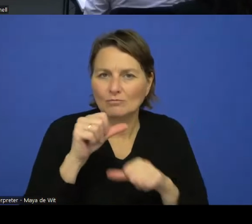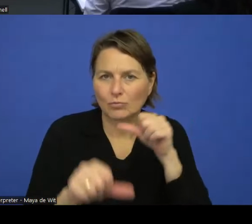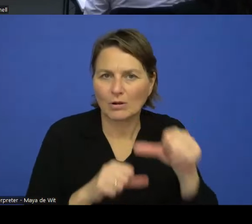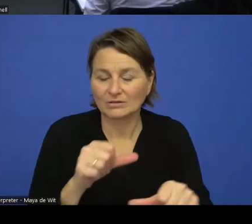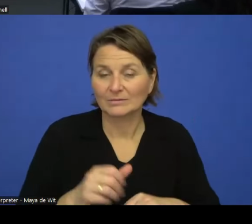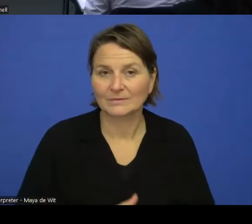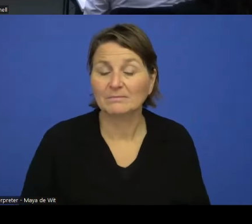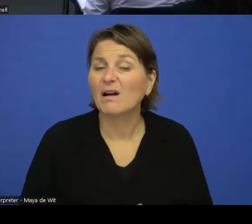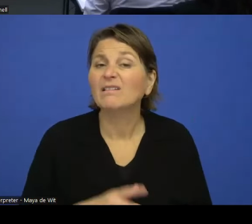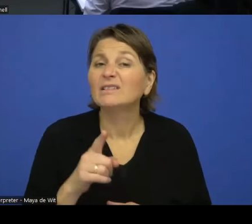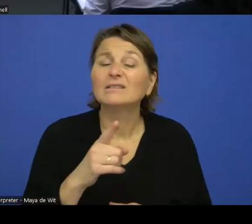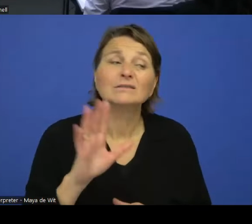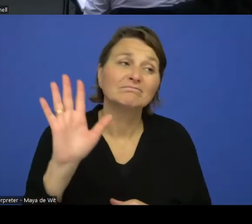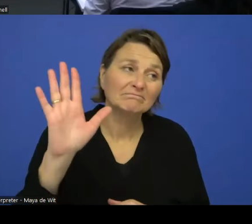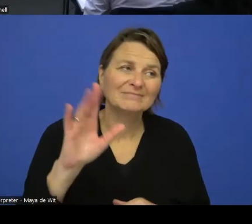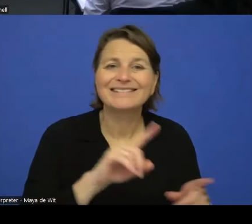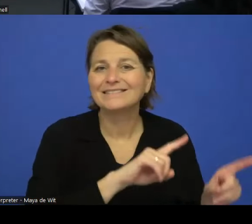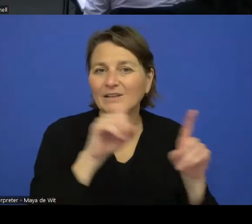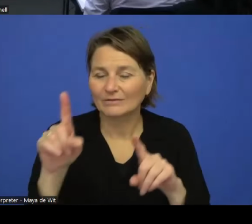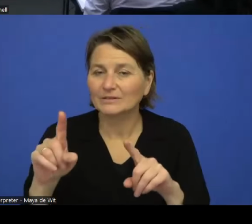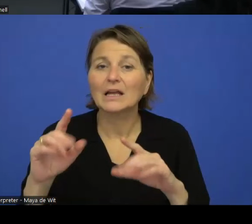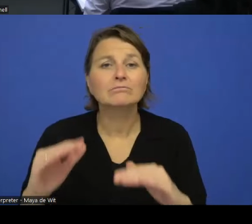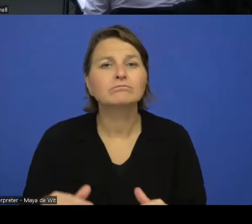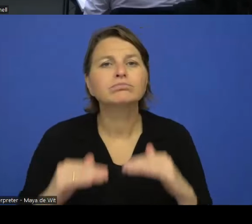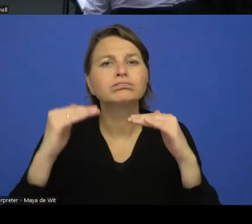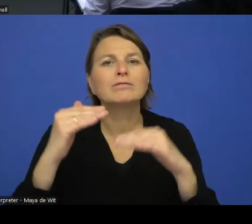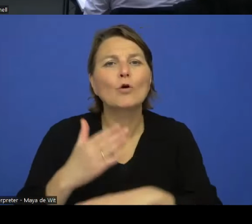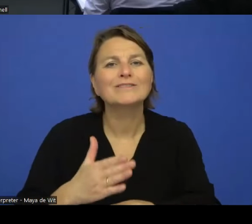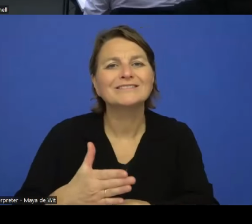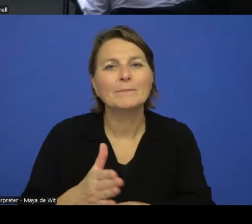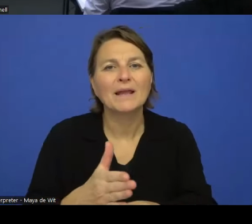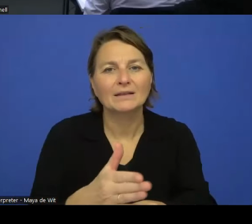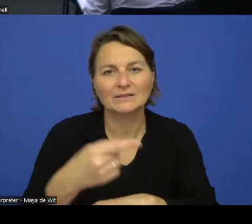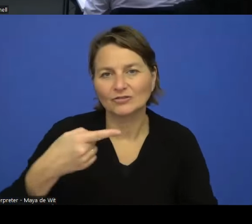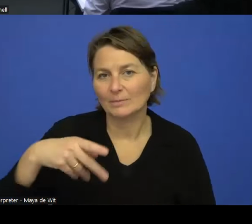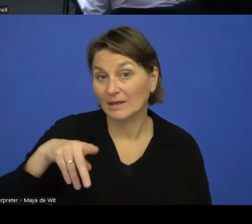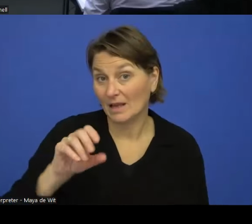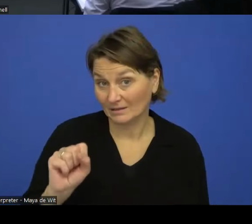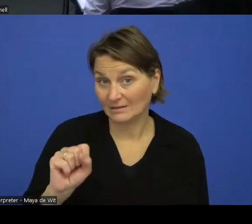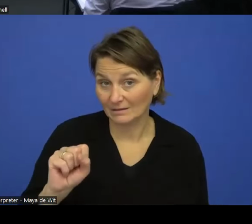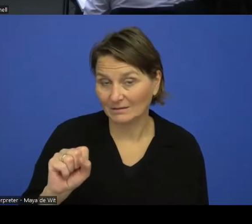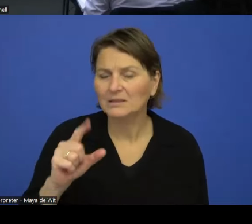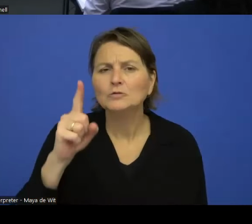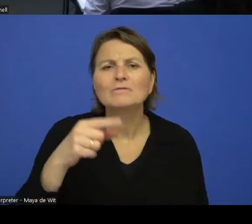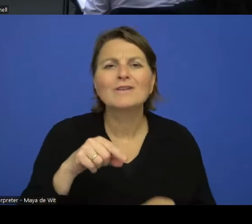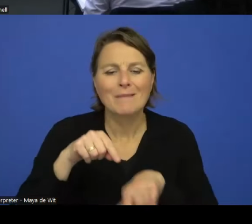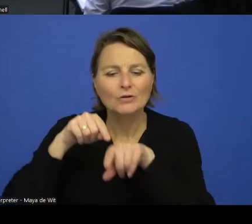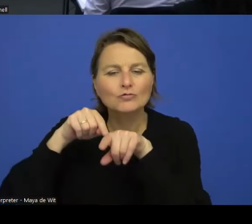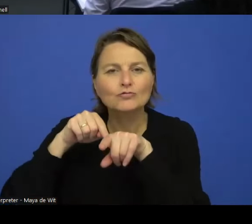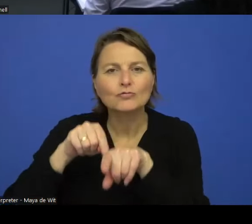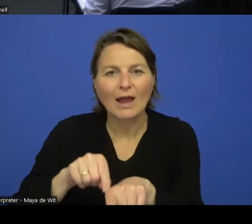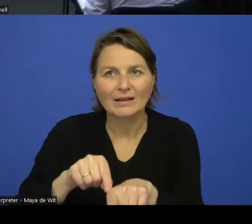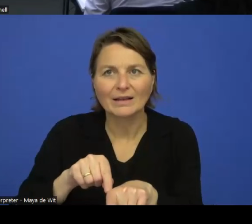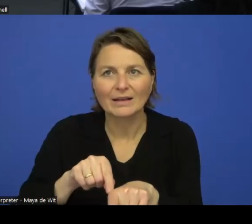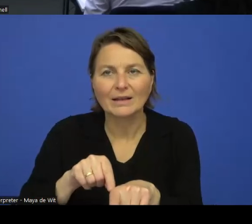GPS antenna, so I worked on a project on tracking people, looking at the design of tracking systems. And this was interesting